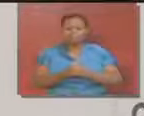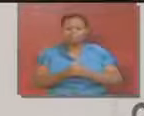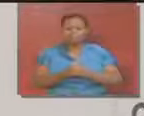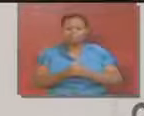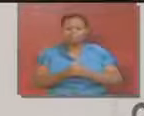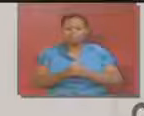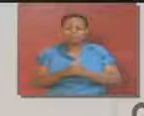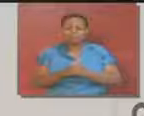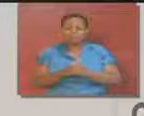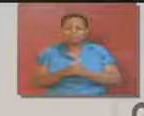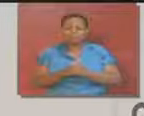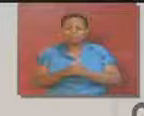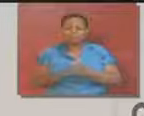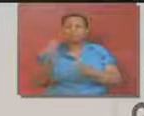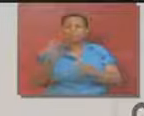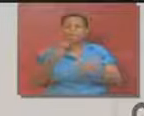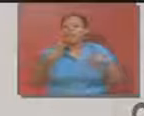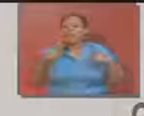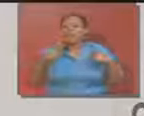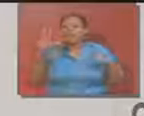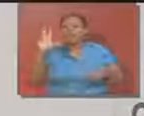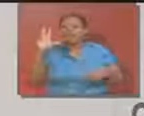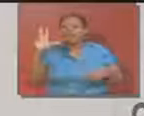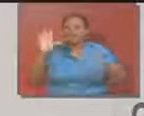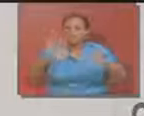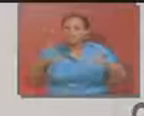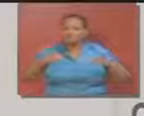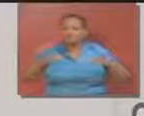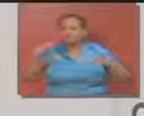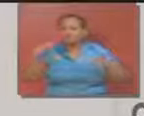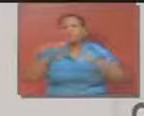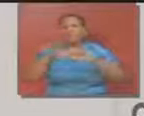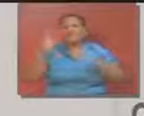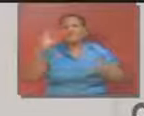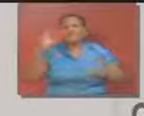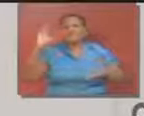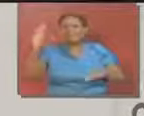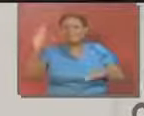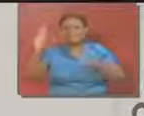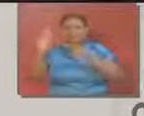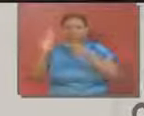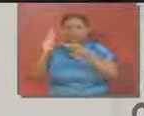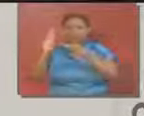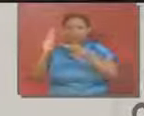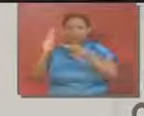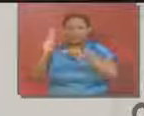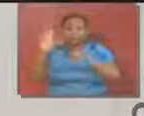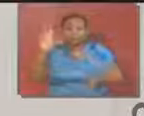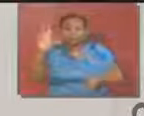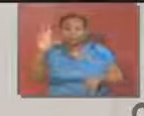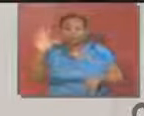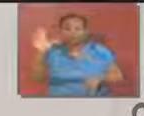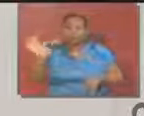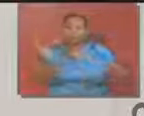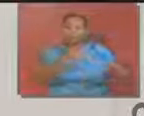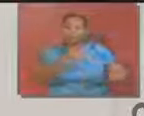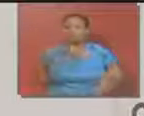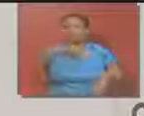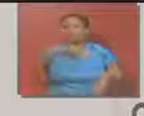3 of them who have been in intensive care, and the rest of them have had moderate illness. The last one we